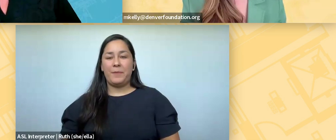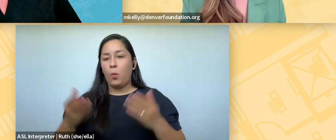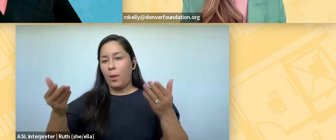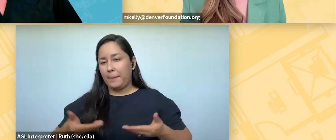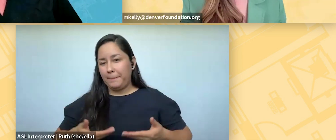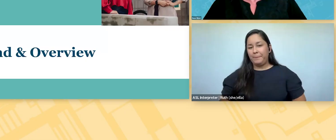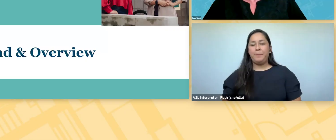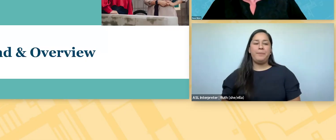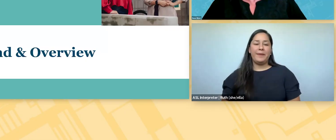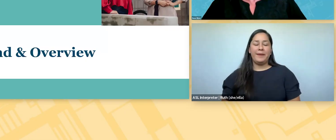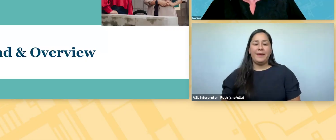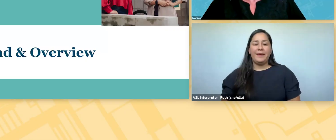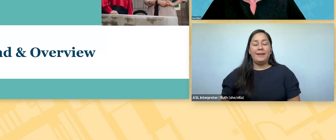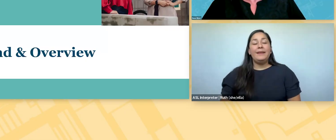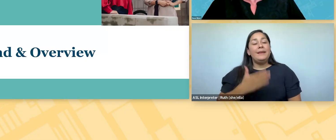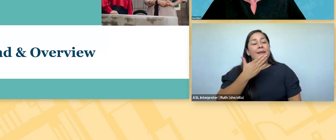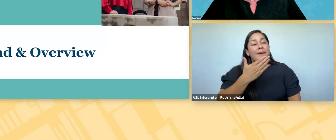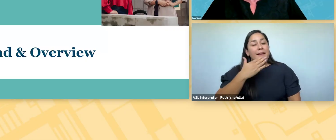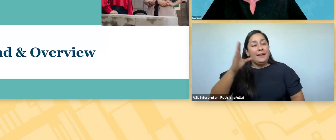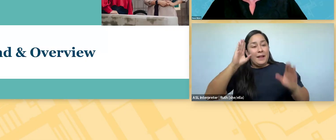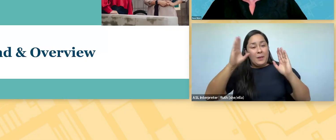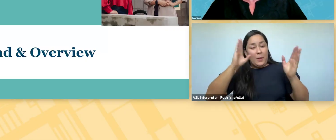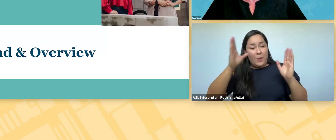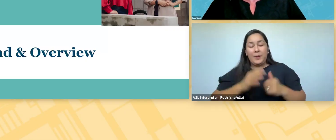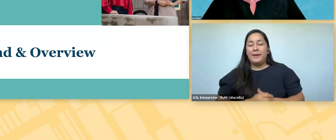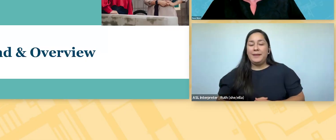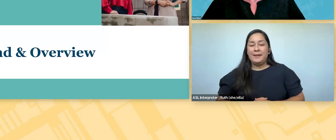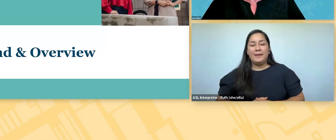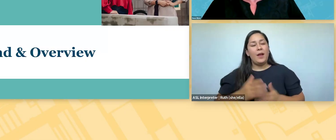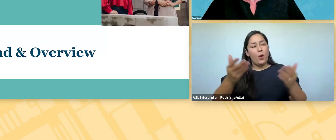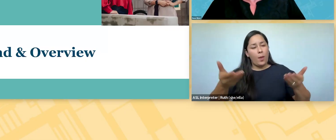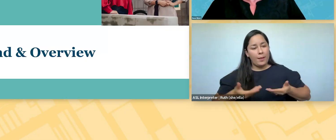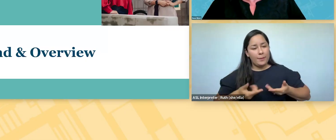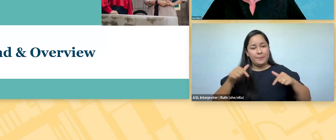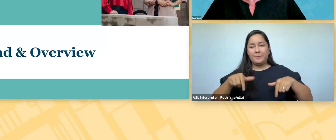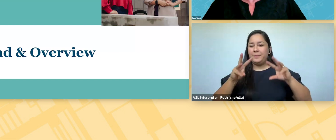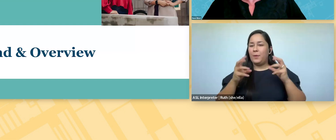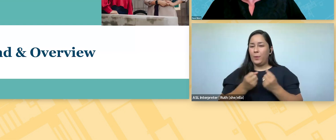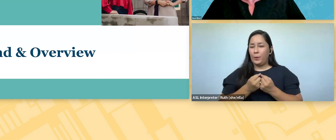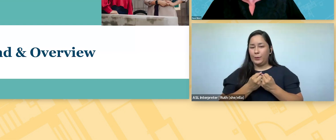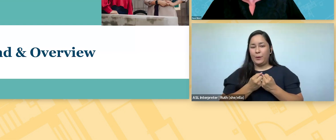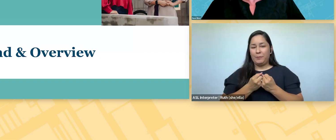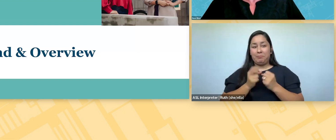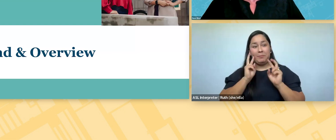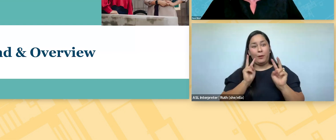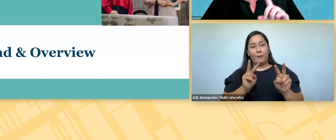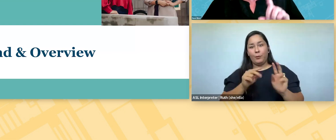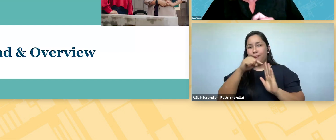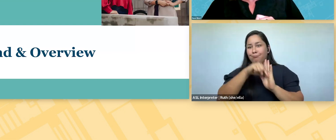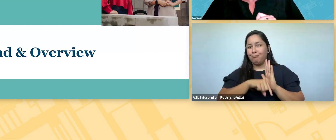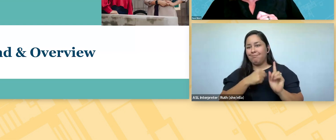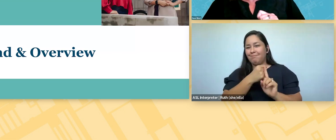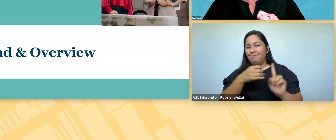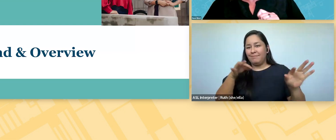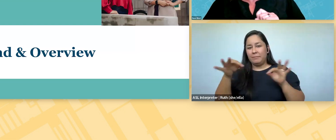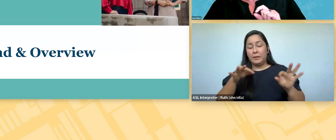Thanks, Mara, and hello, everyone. It's great to see you. Welcome again to the workshop, and we'll look forward to diving in. Just